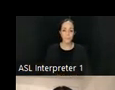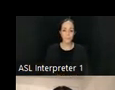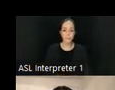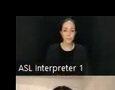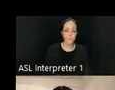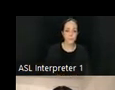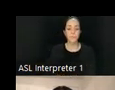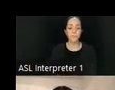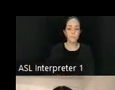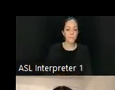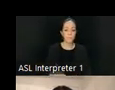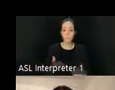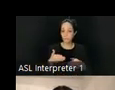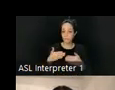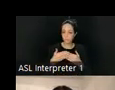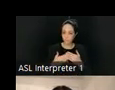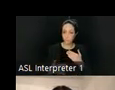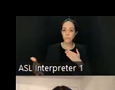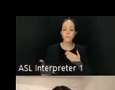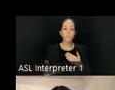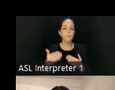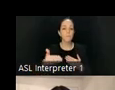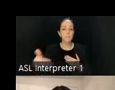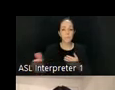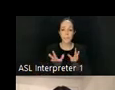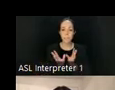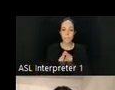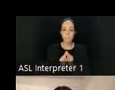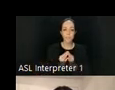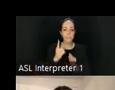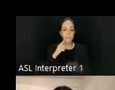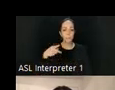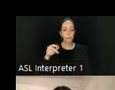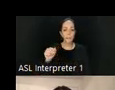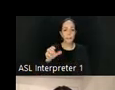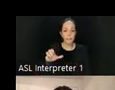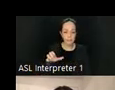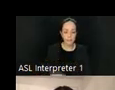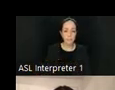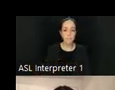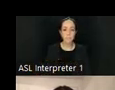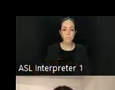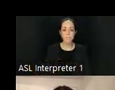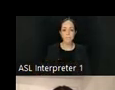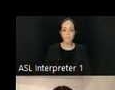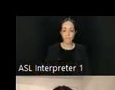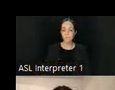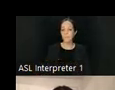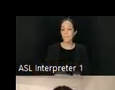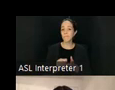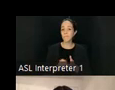Following today, here are the upcoming meetings of the Police Accountability Commission. We'd like to highlight